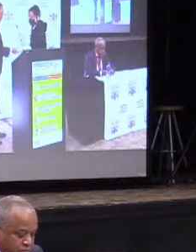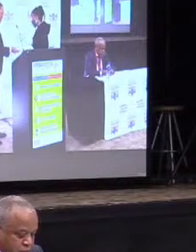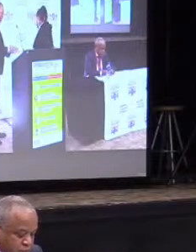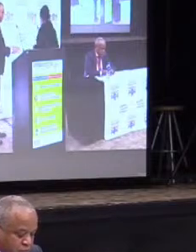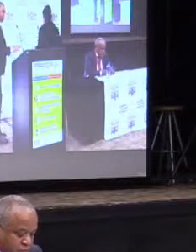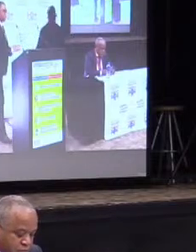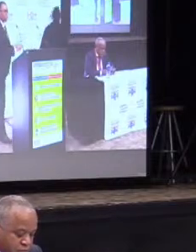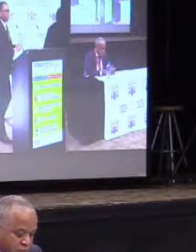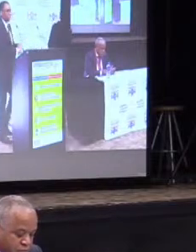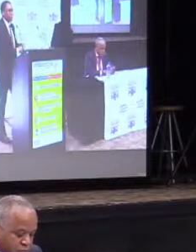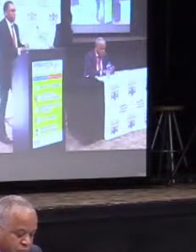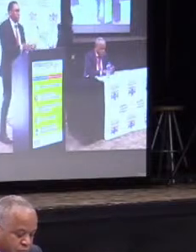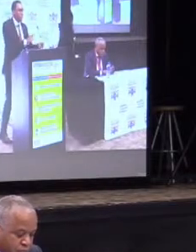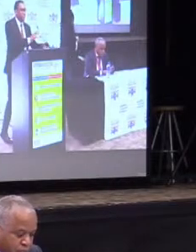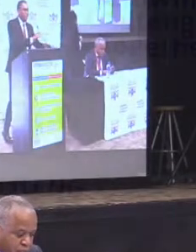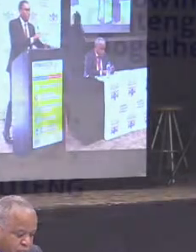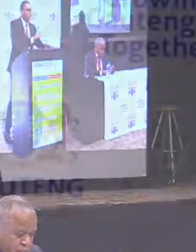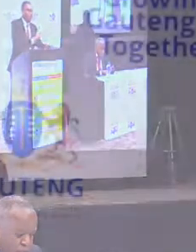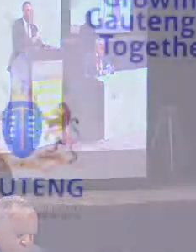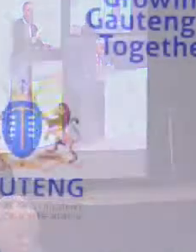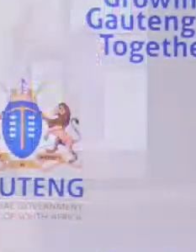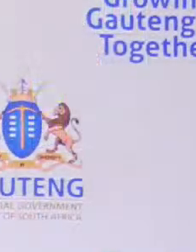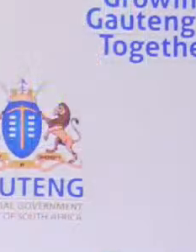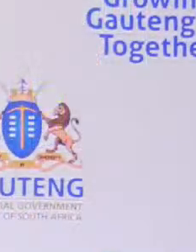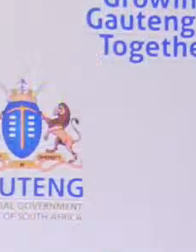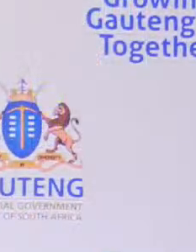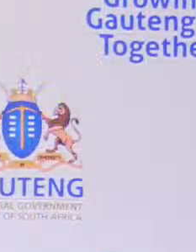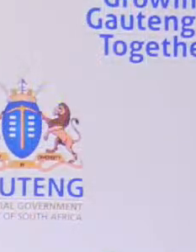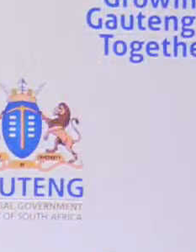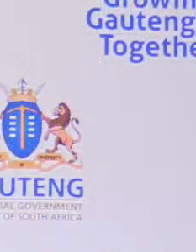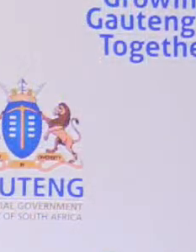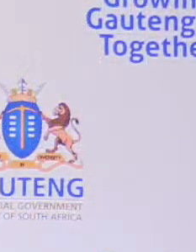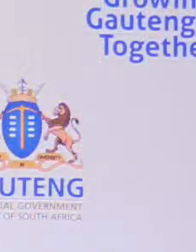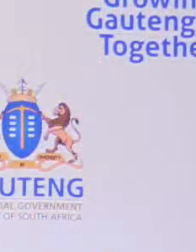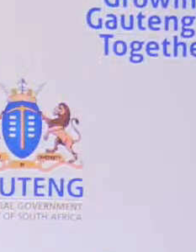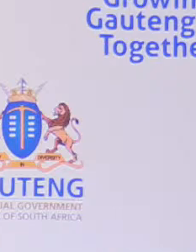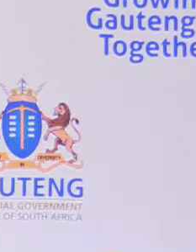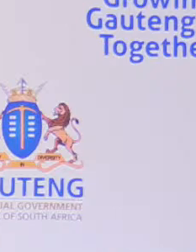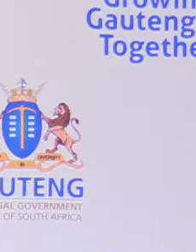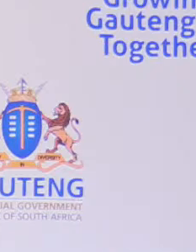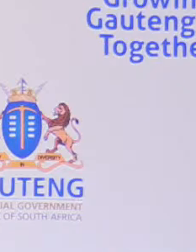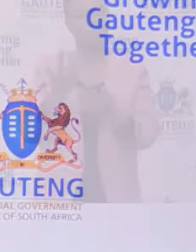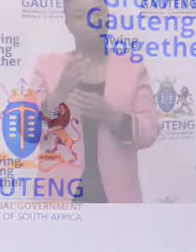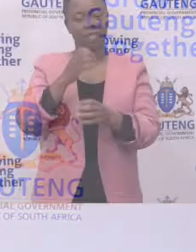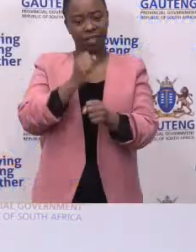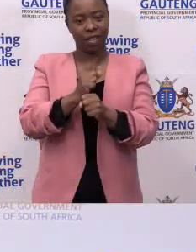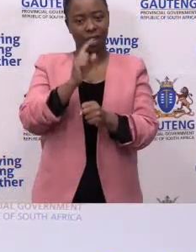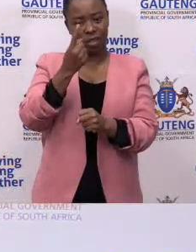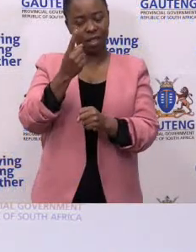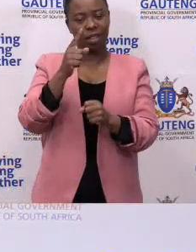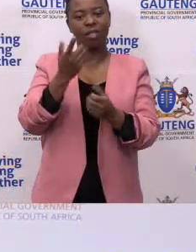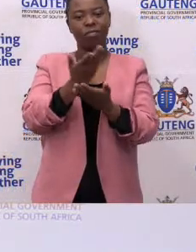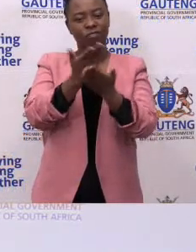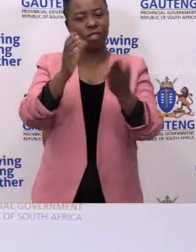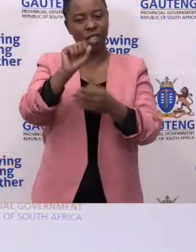All peoples. Thank you and good morning to all Gautengers and South